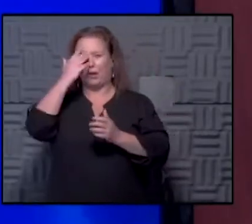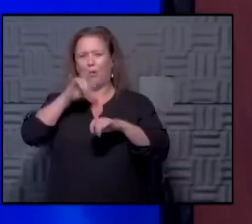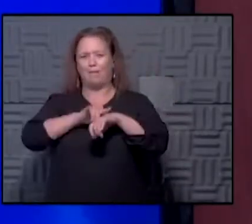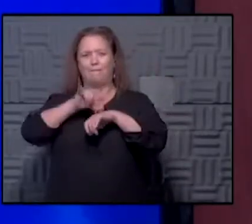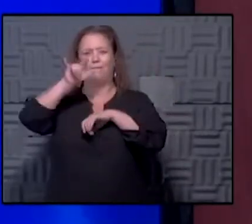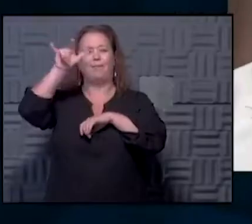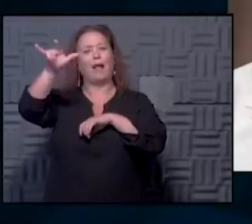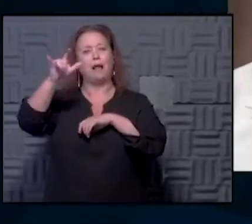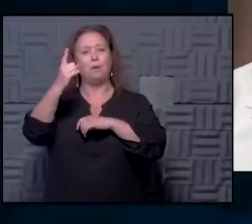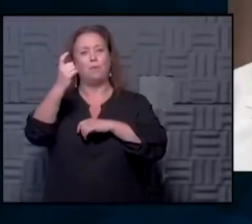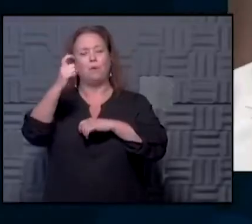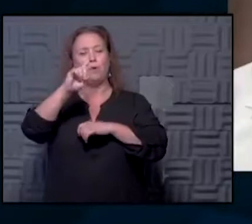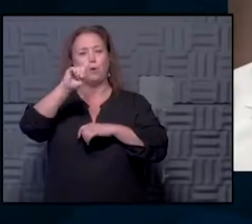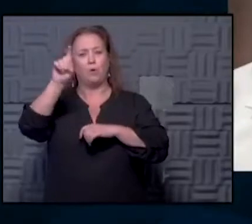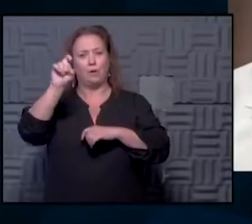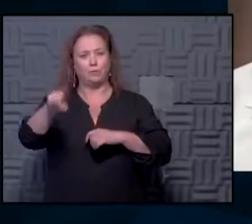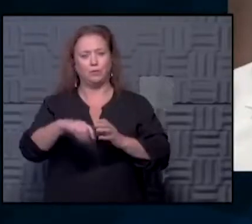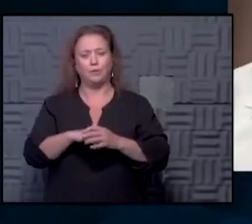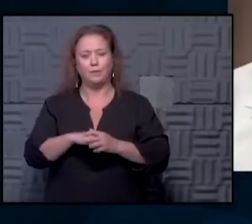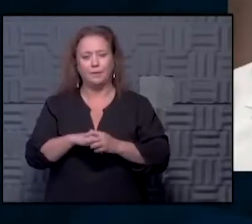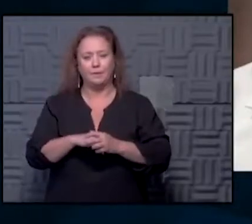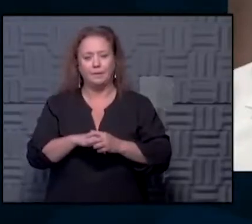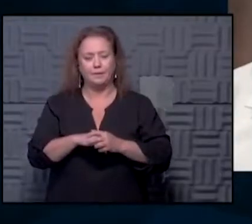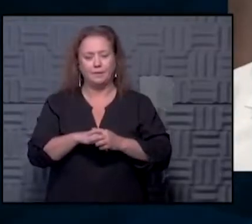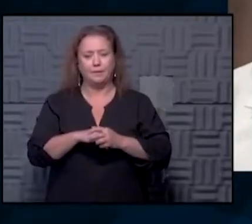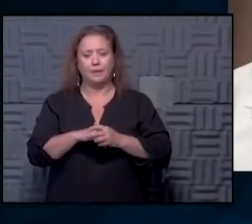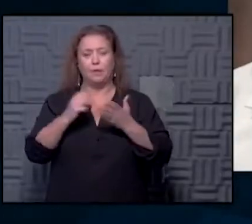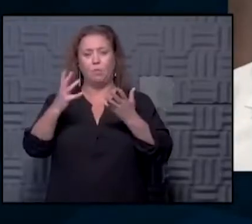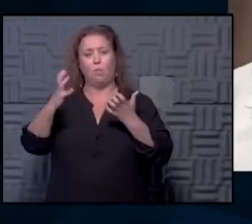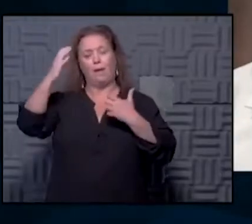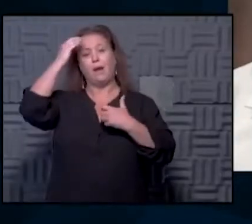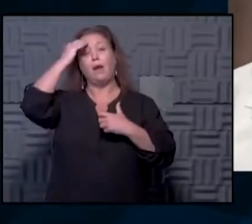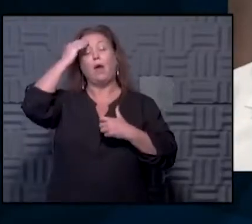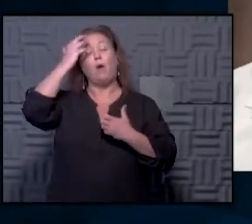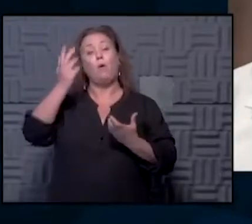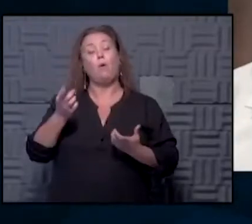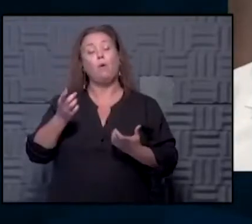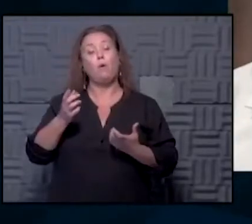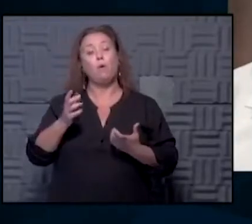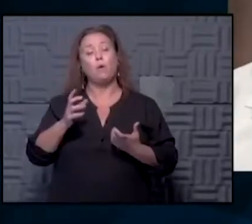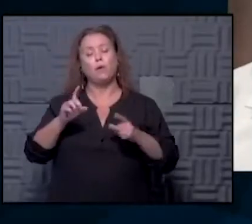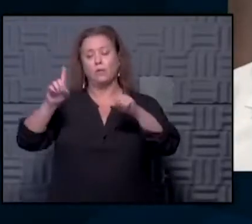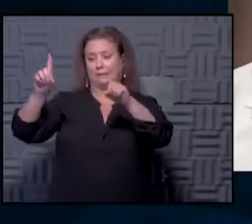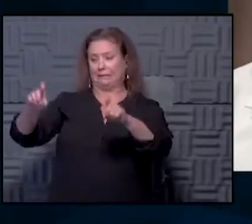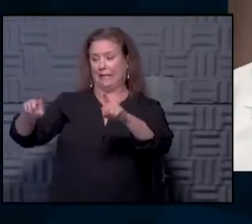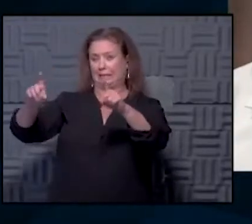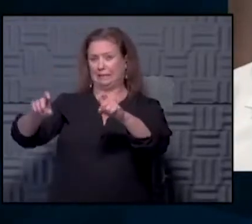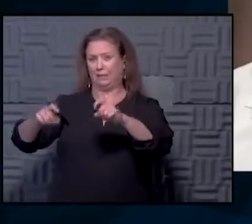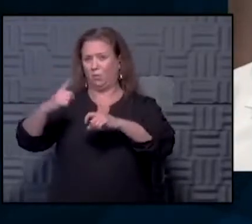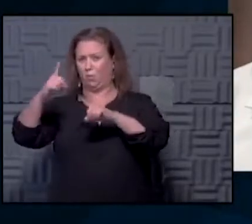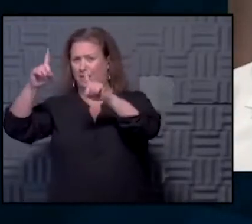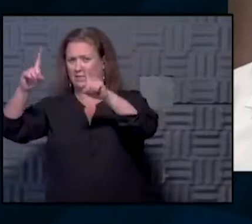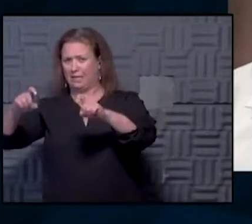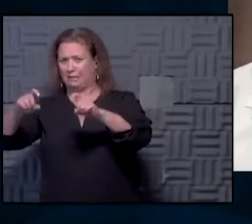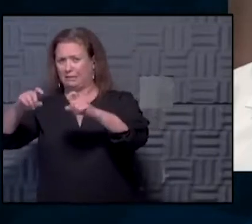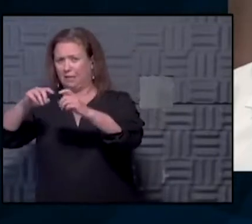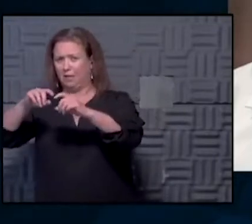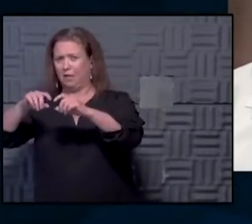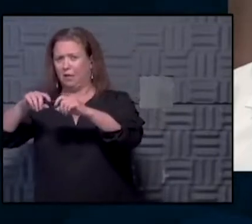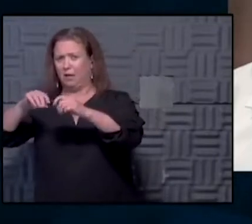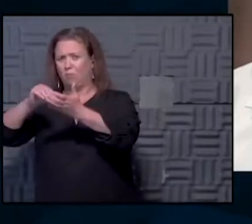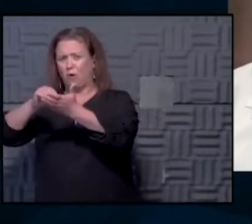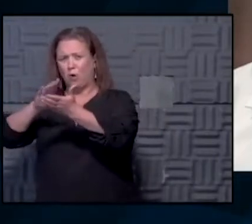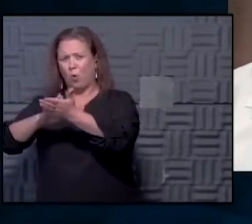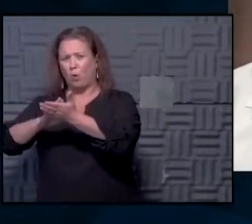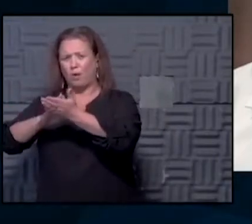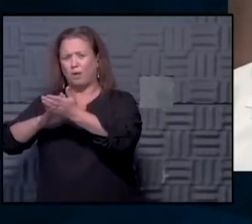fly. Yeah. All right. They want to know, when you test, is it one test recorded per